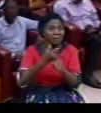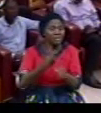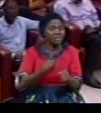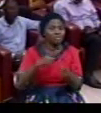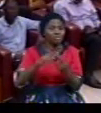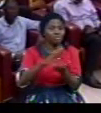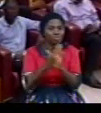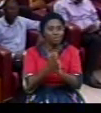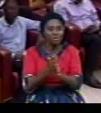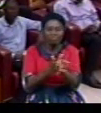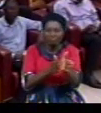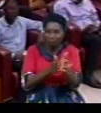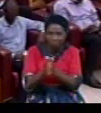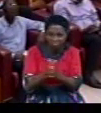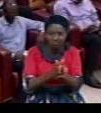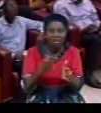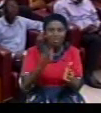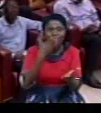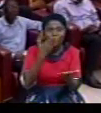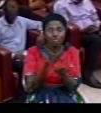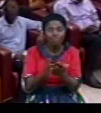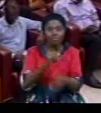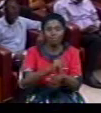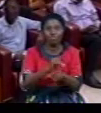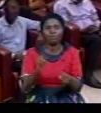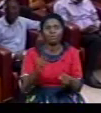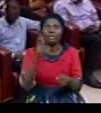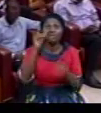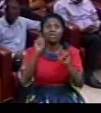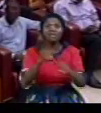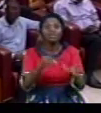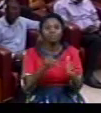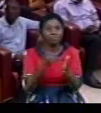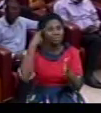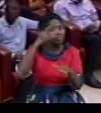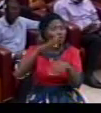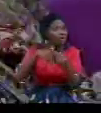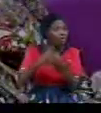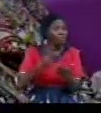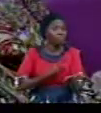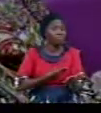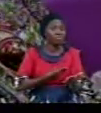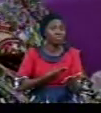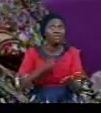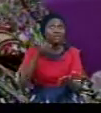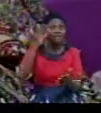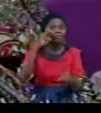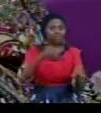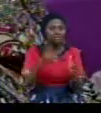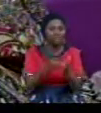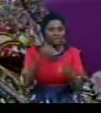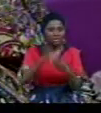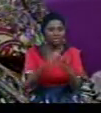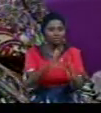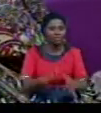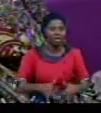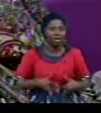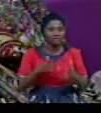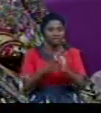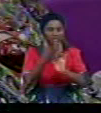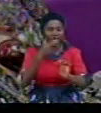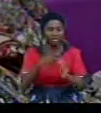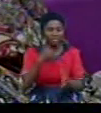of good works. He can do it for every one of us. He will do it in your life. We're looking at Hebrews